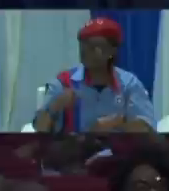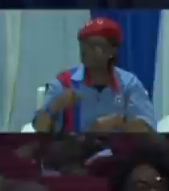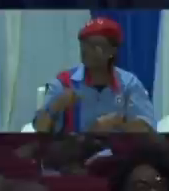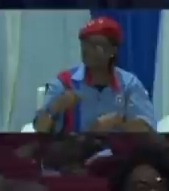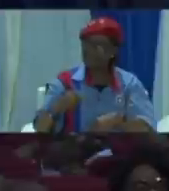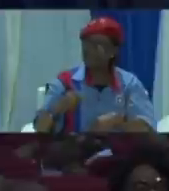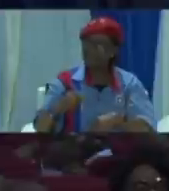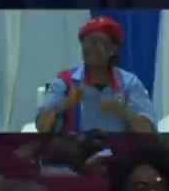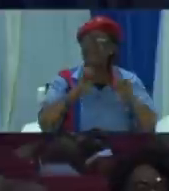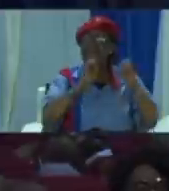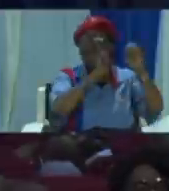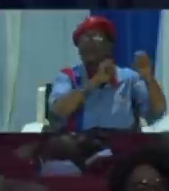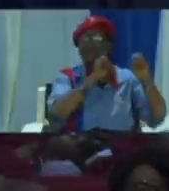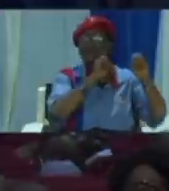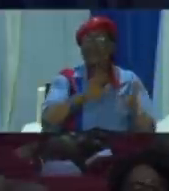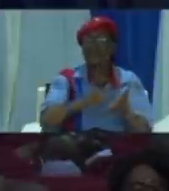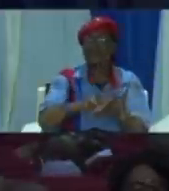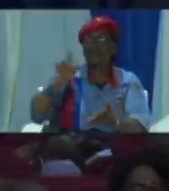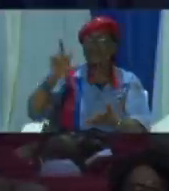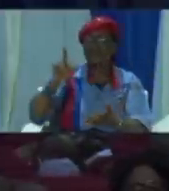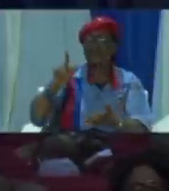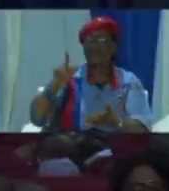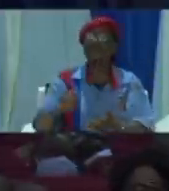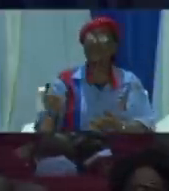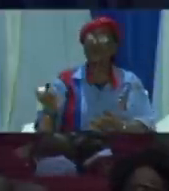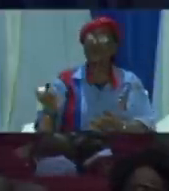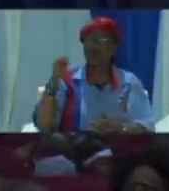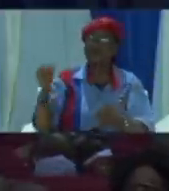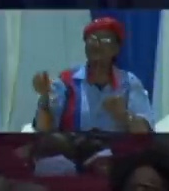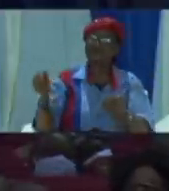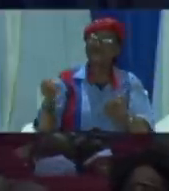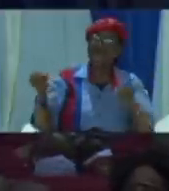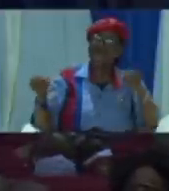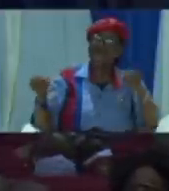excellent glory was added unto me.